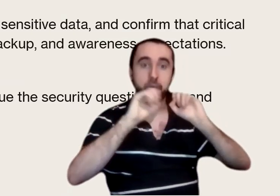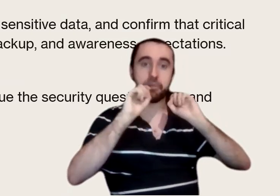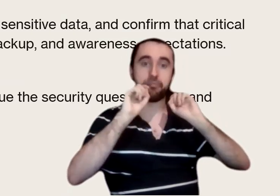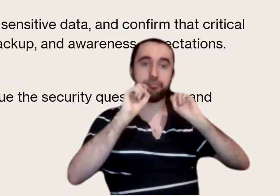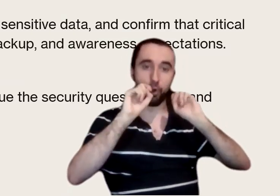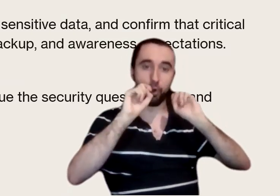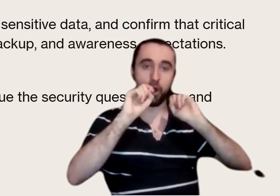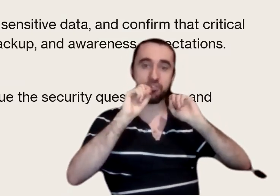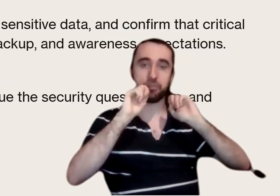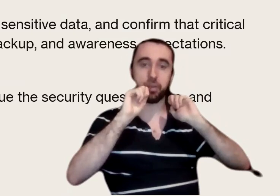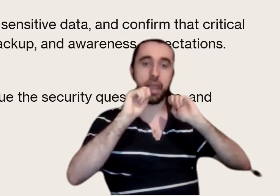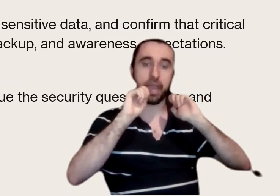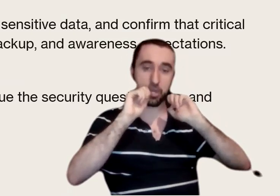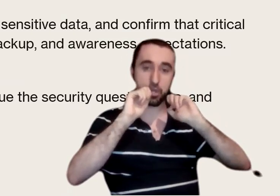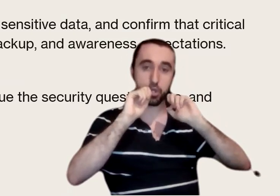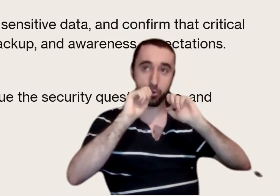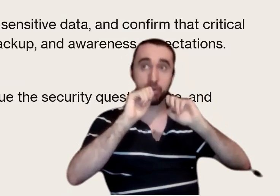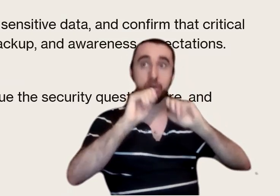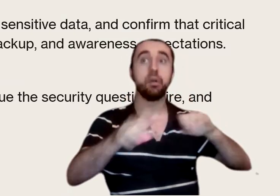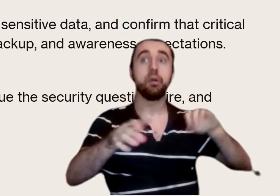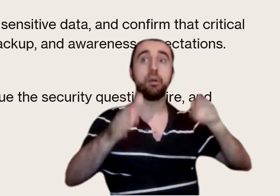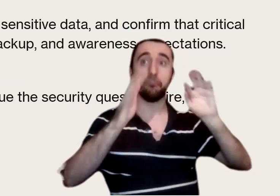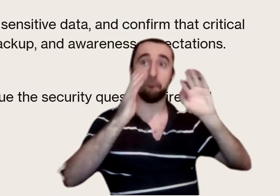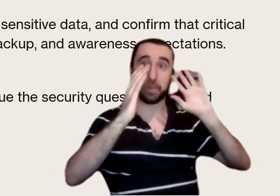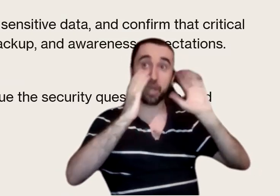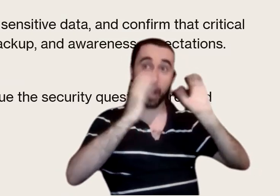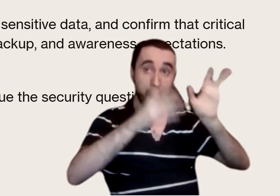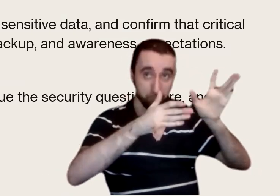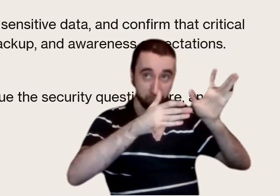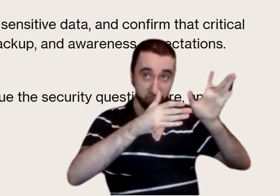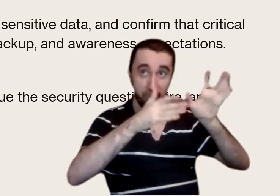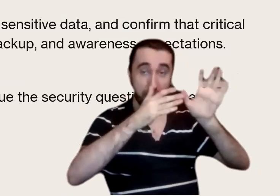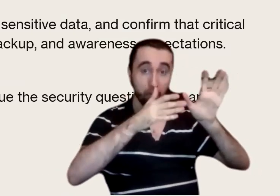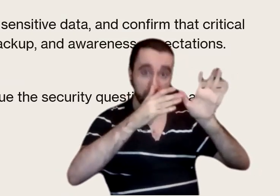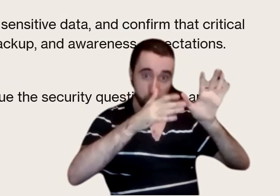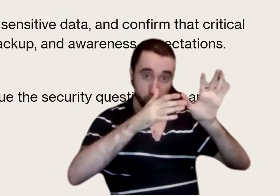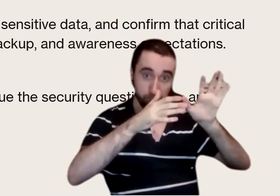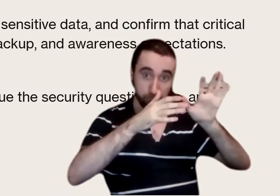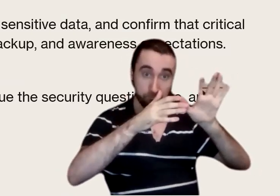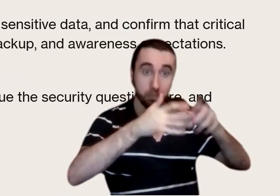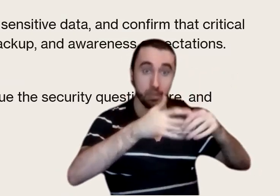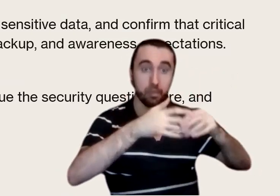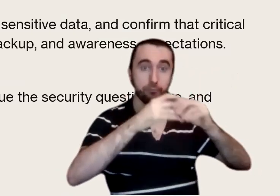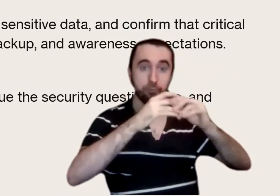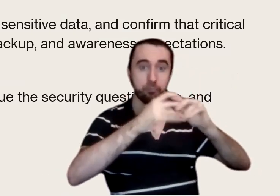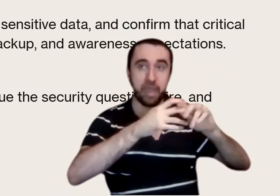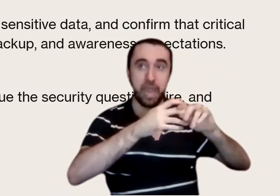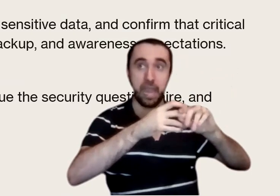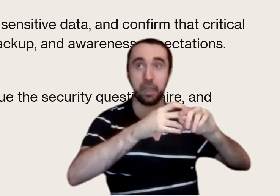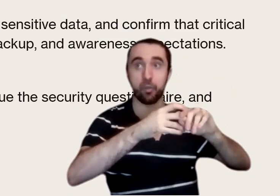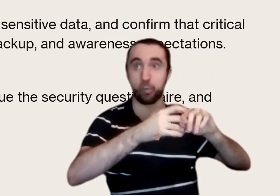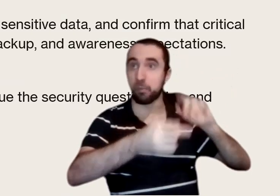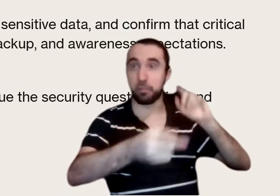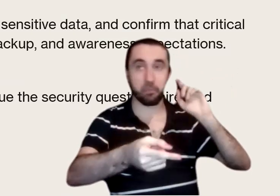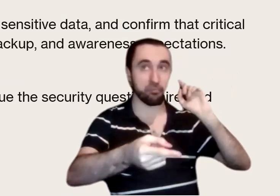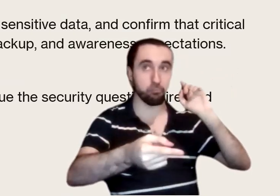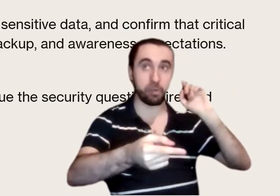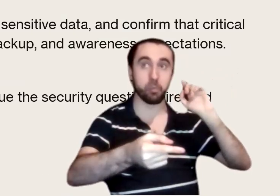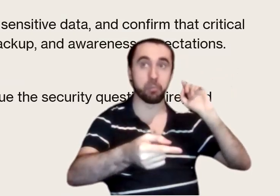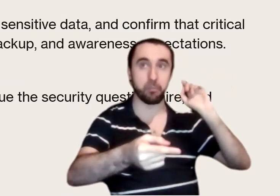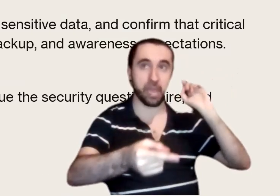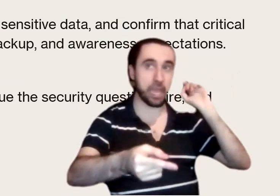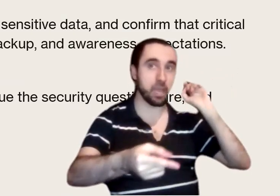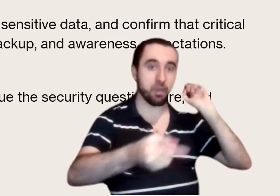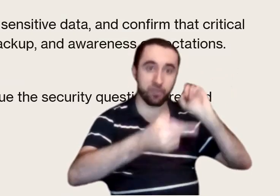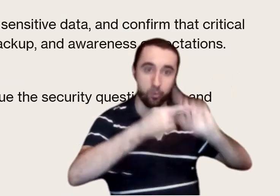business before a supplier issue becomes our issue. From there, we